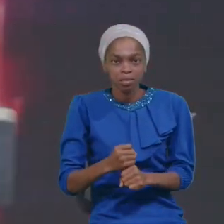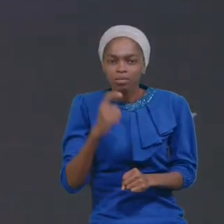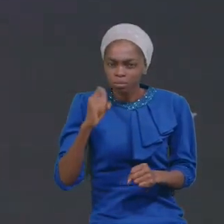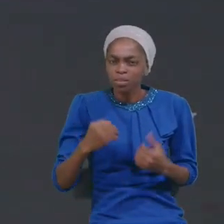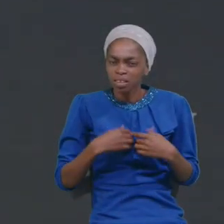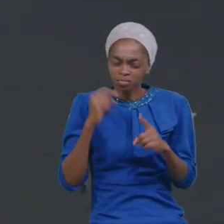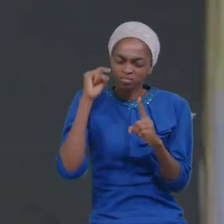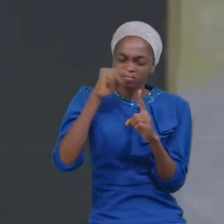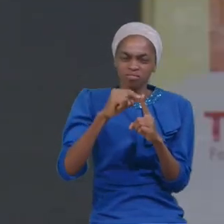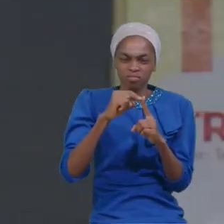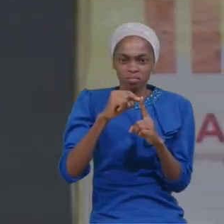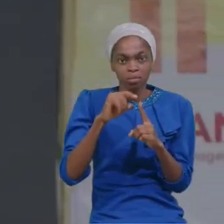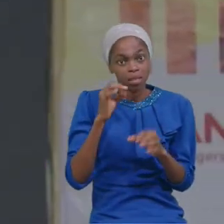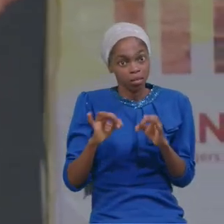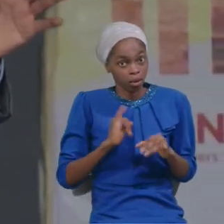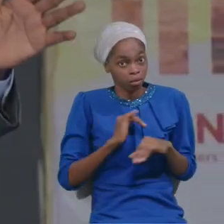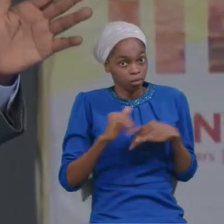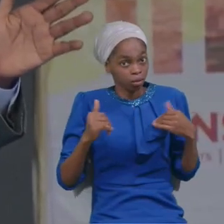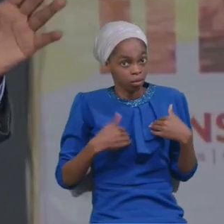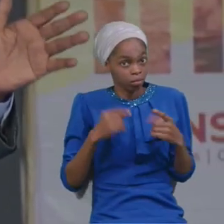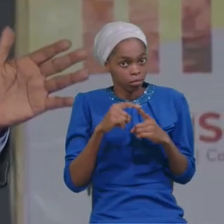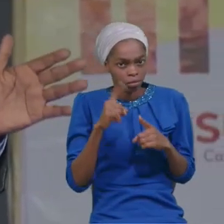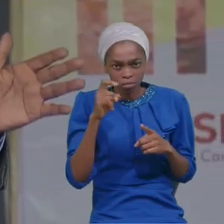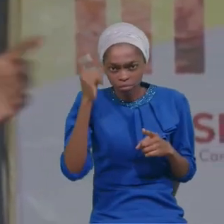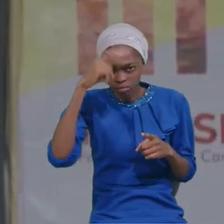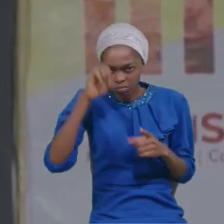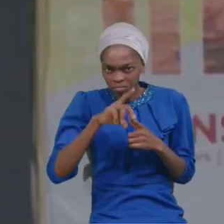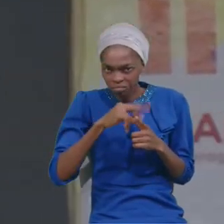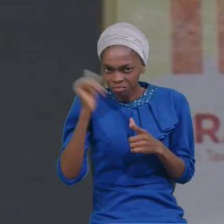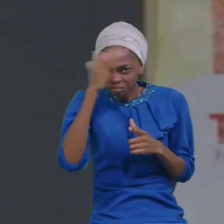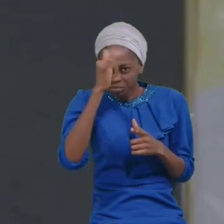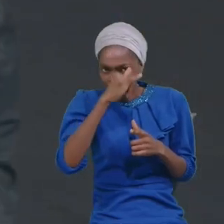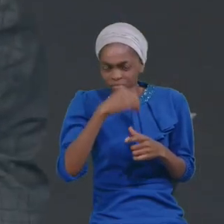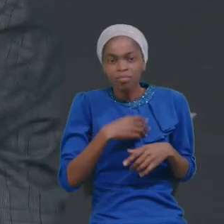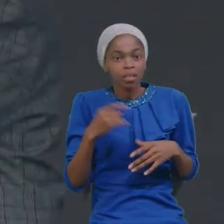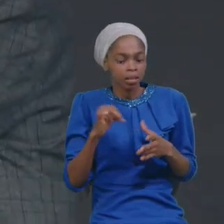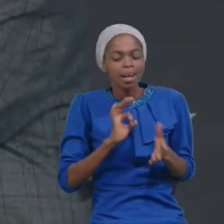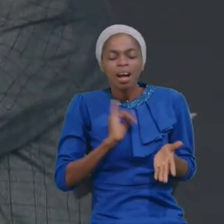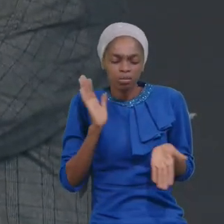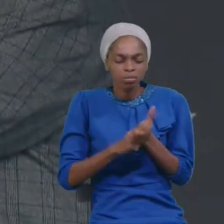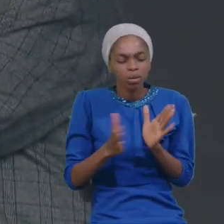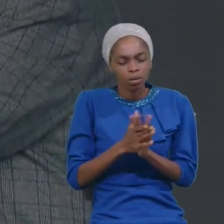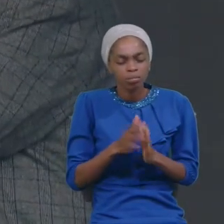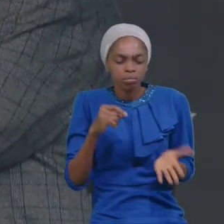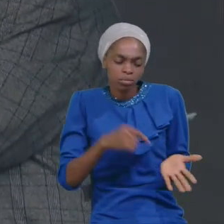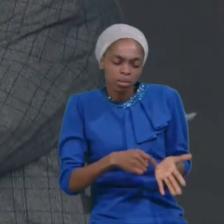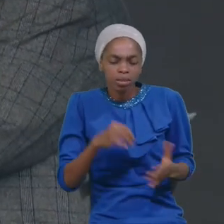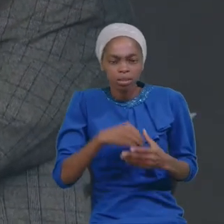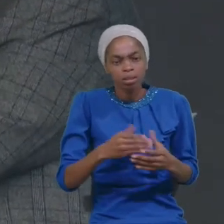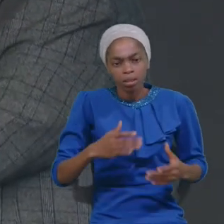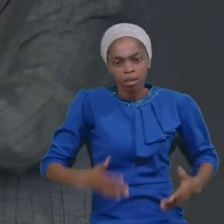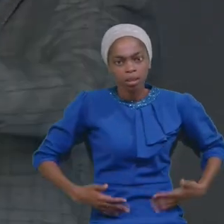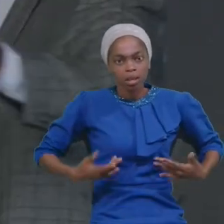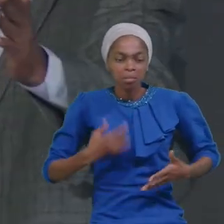become this in life in a decade, in 10 years' time. Because you need to have a yearly